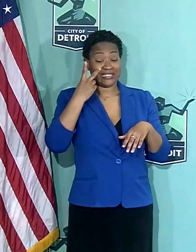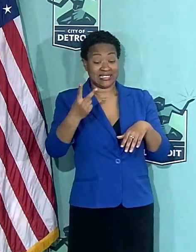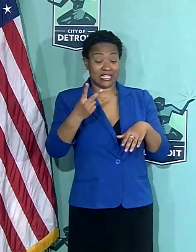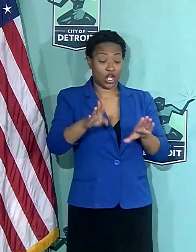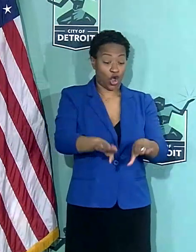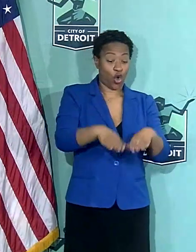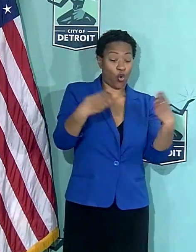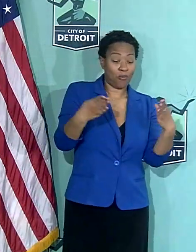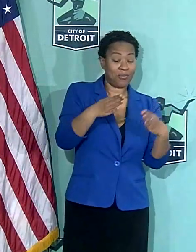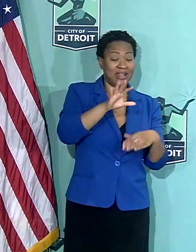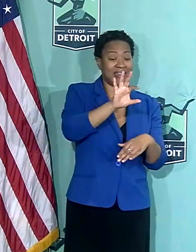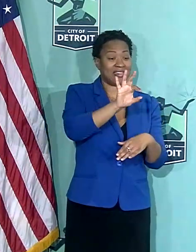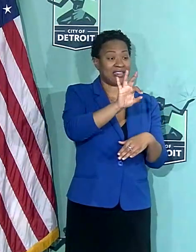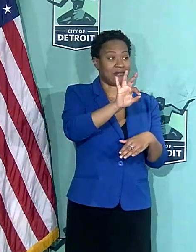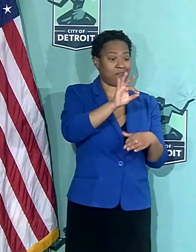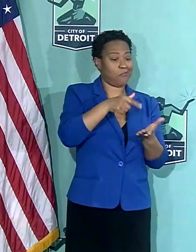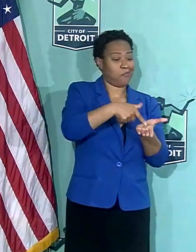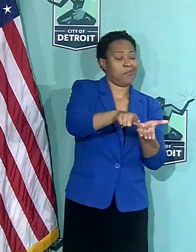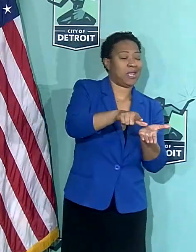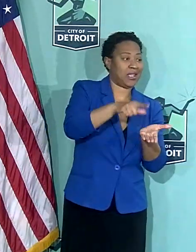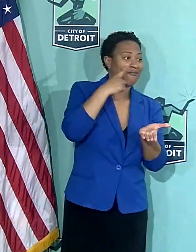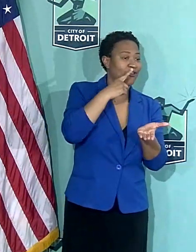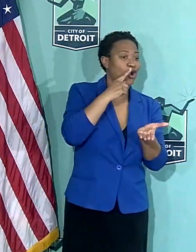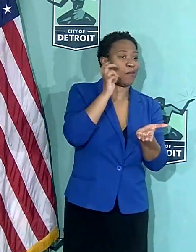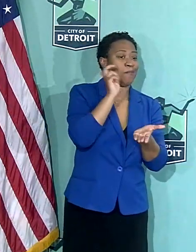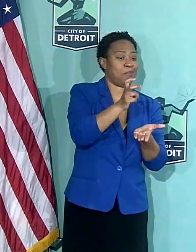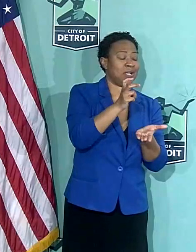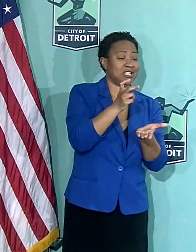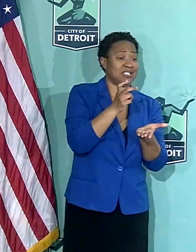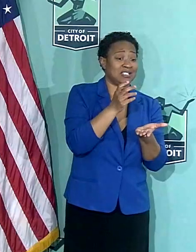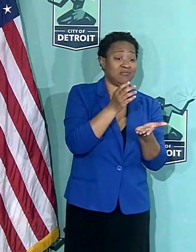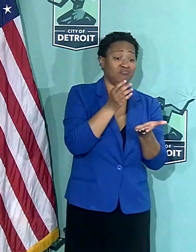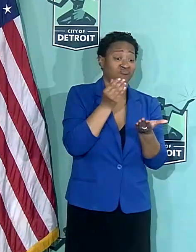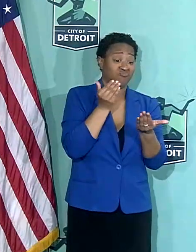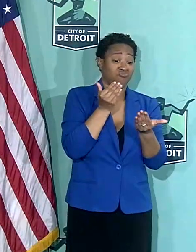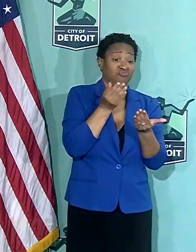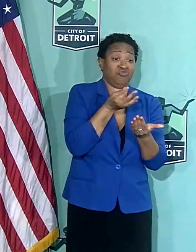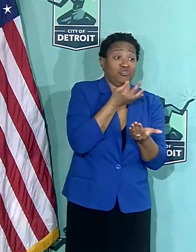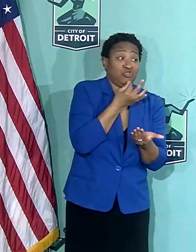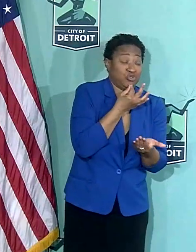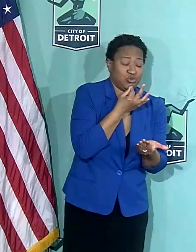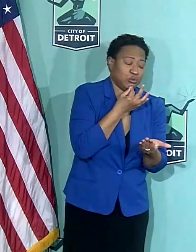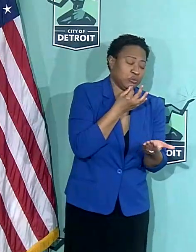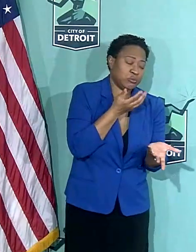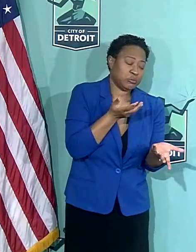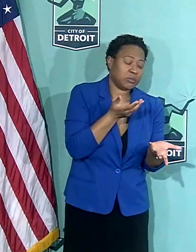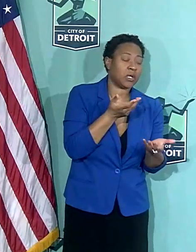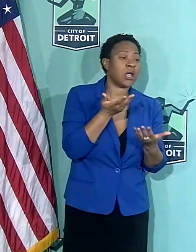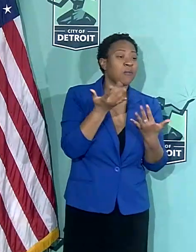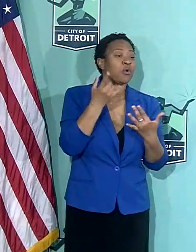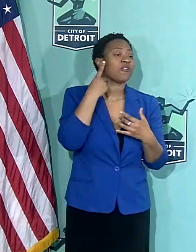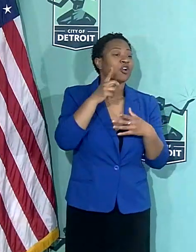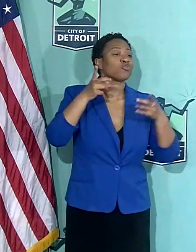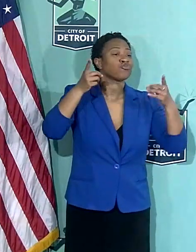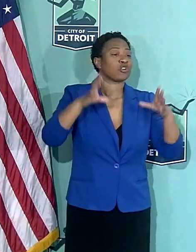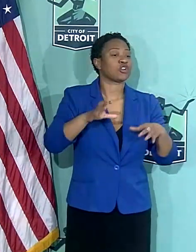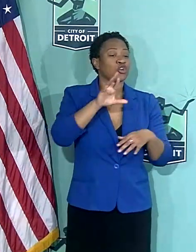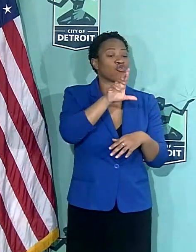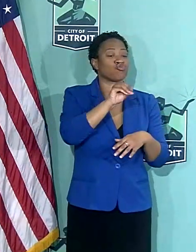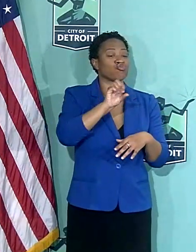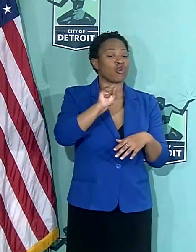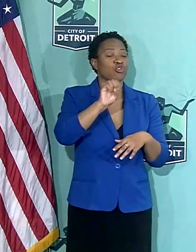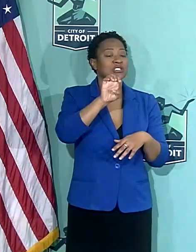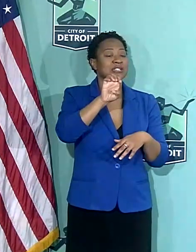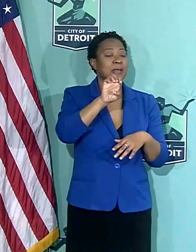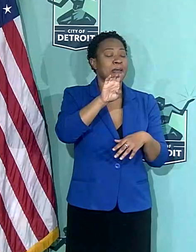anytime in the near future. But I'm gonna wait for Director Oglesby's recommendations. Okay, and I think